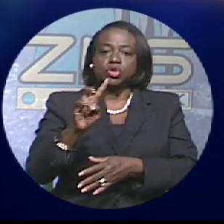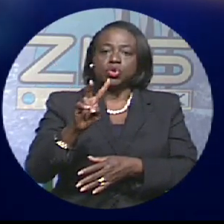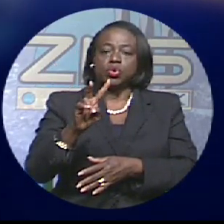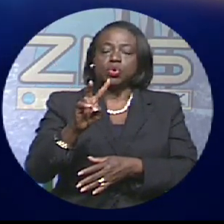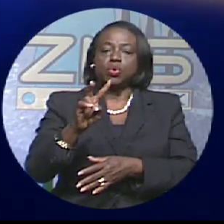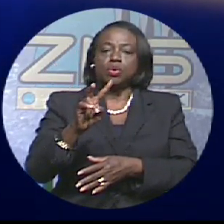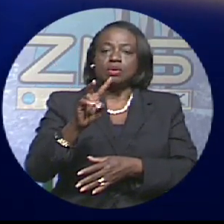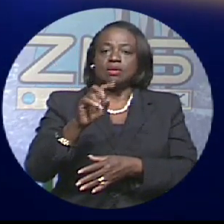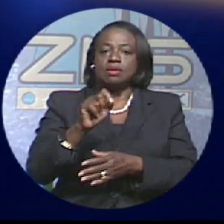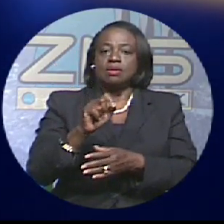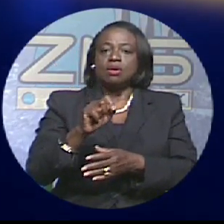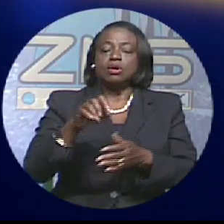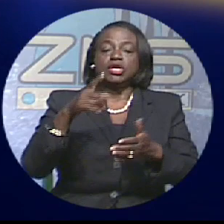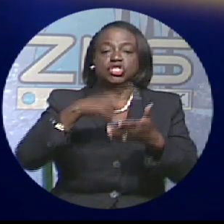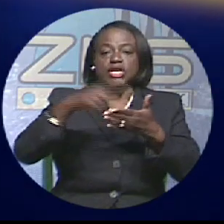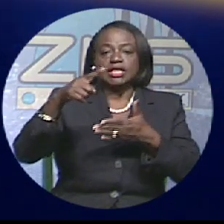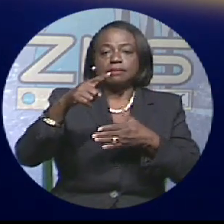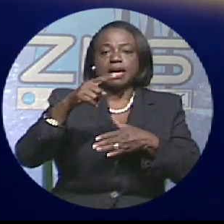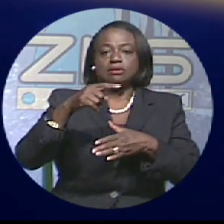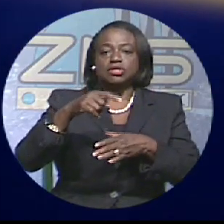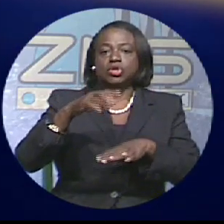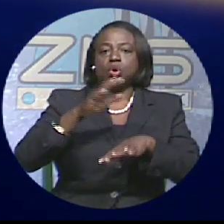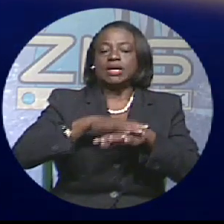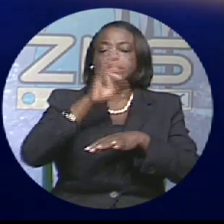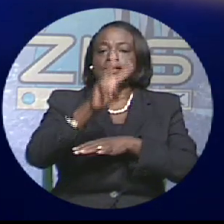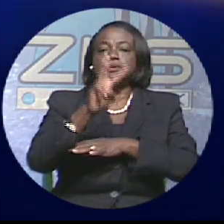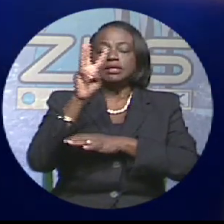242-300-8477. You can also check them out on